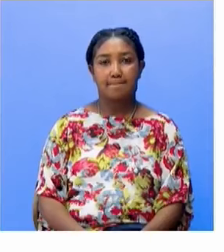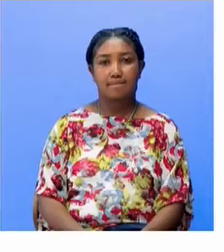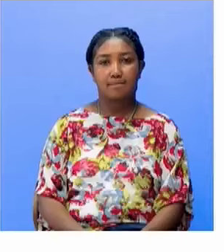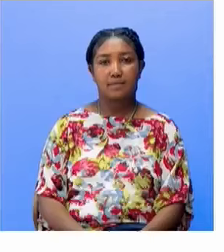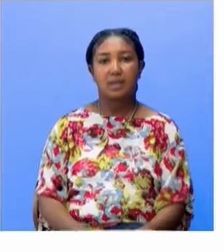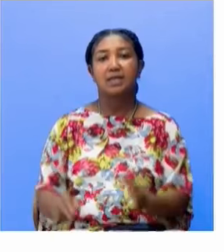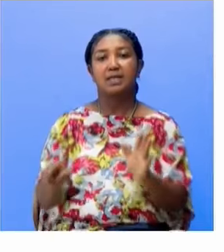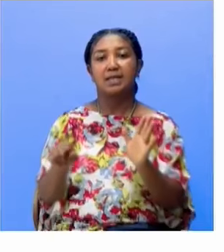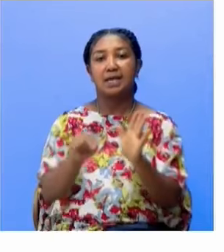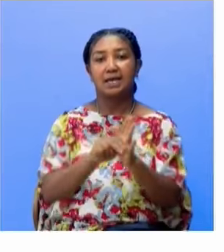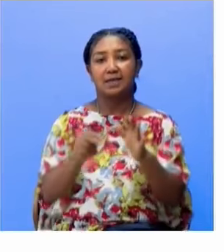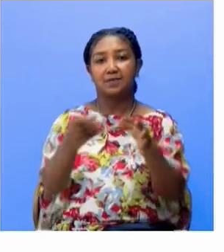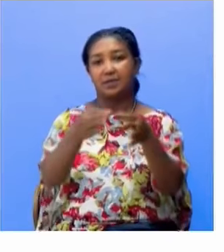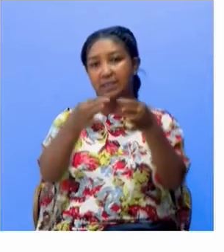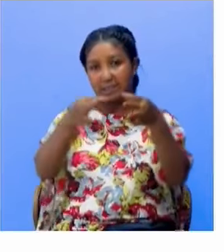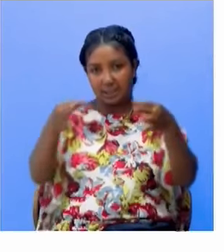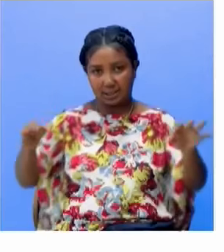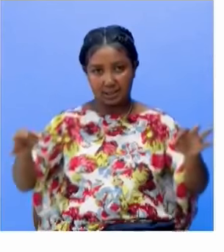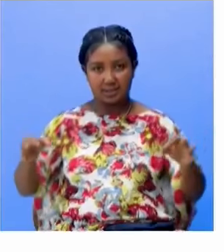sentence